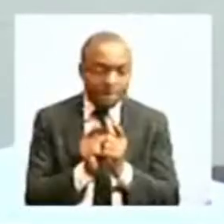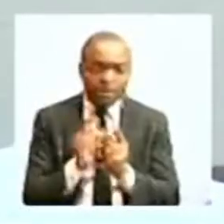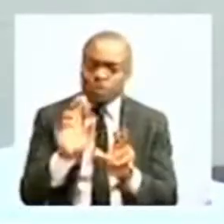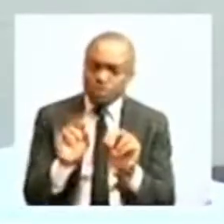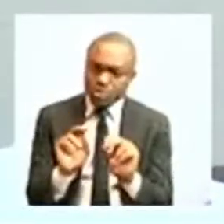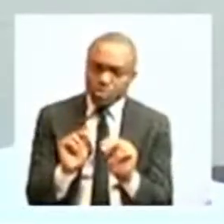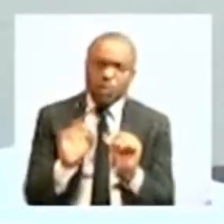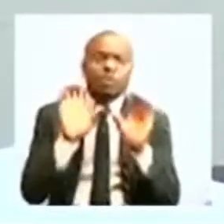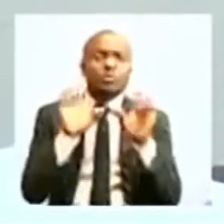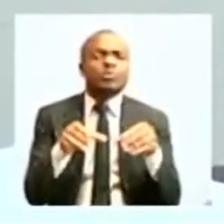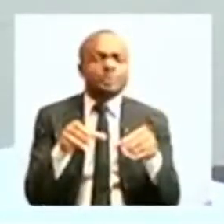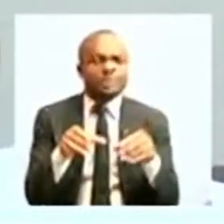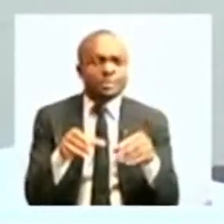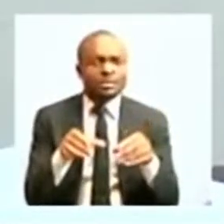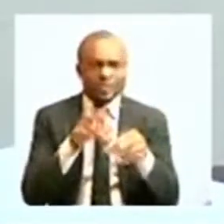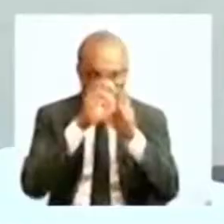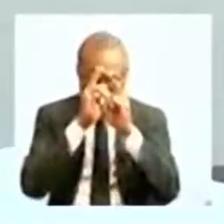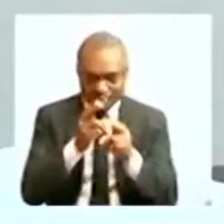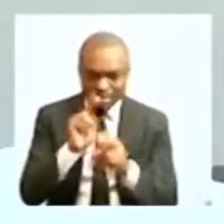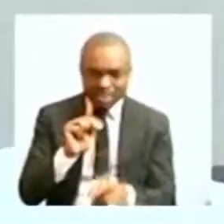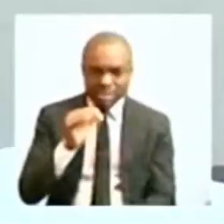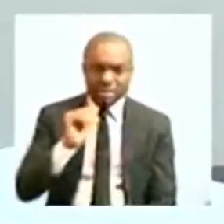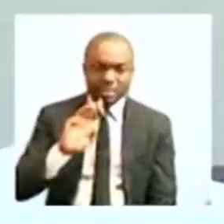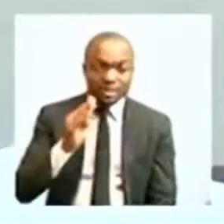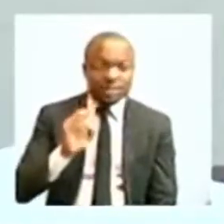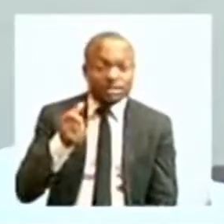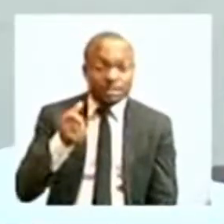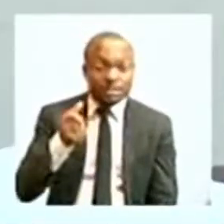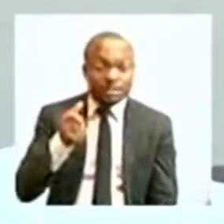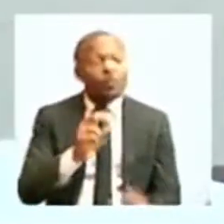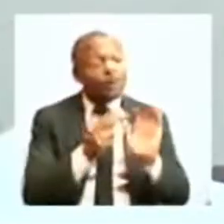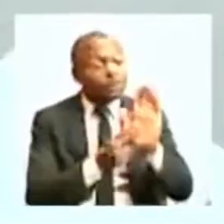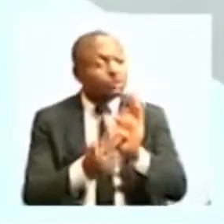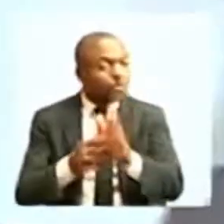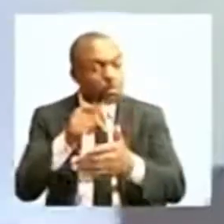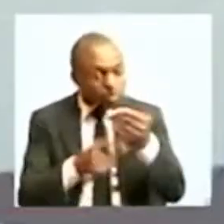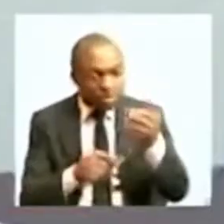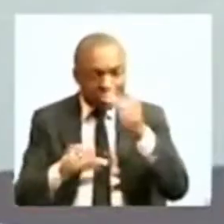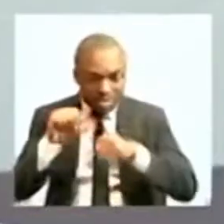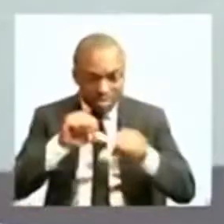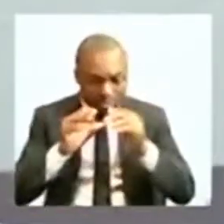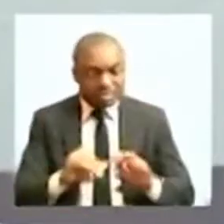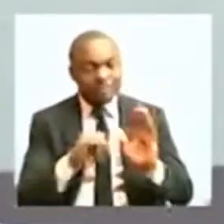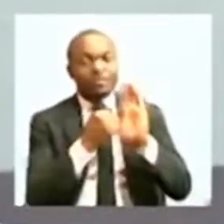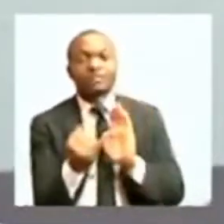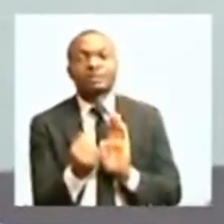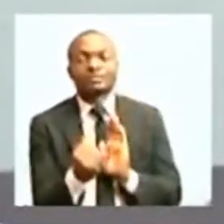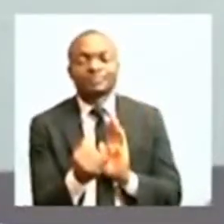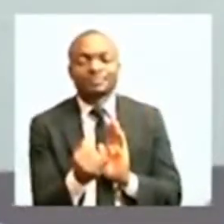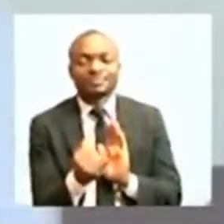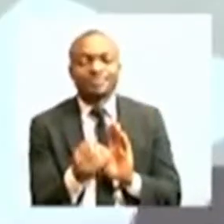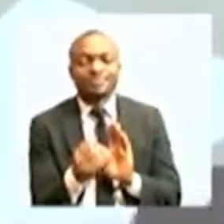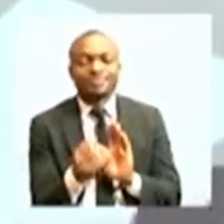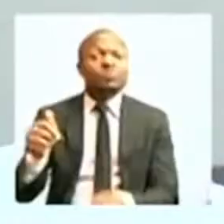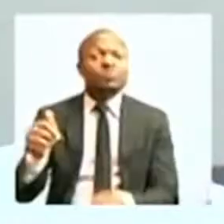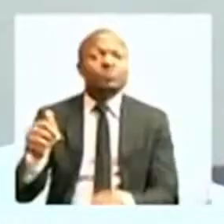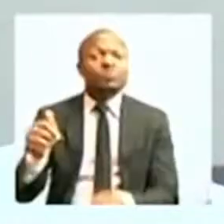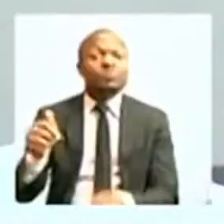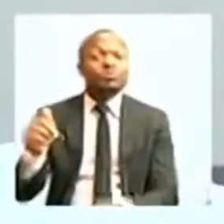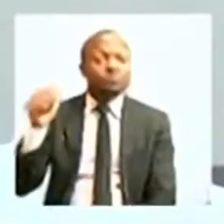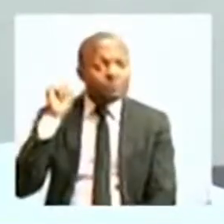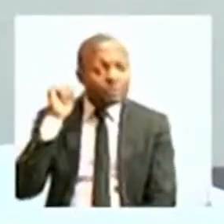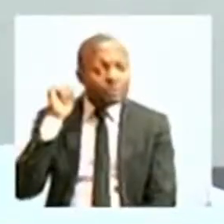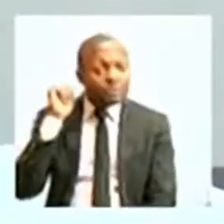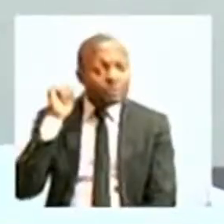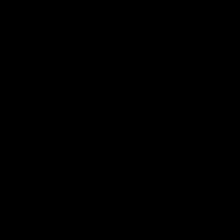no, committee, Honorable Nyambose, we are highlighting what the auditors have said. We have just refused to